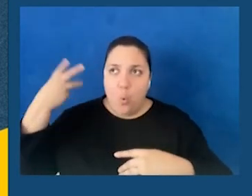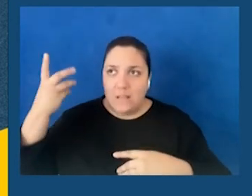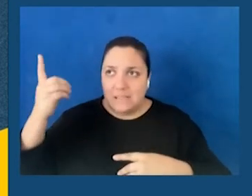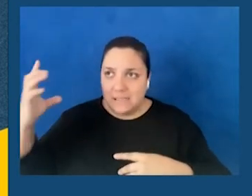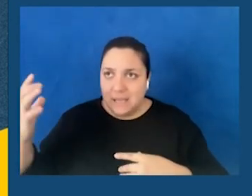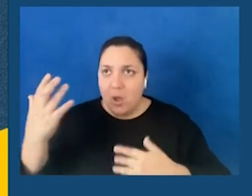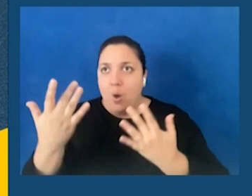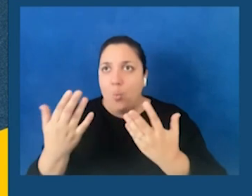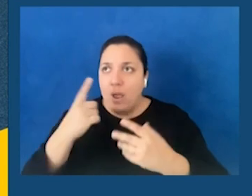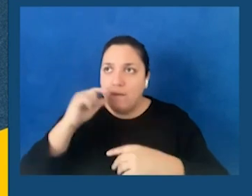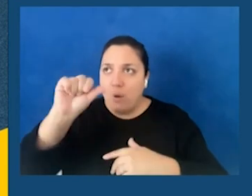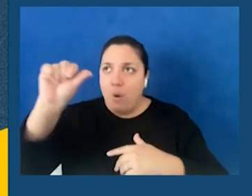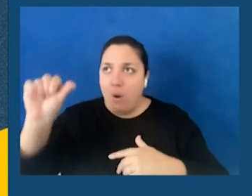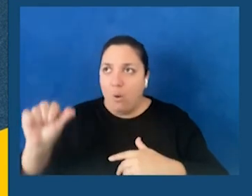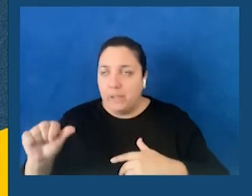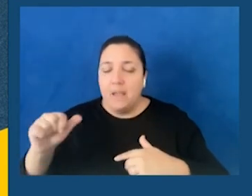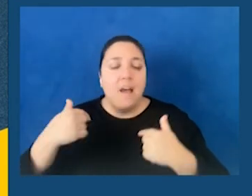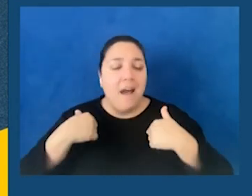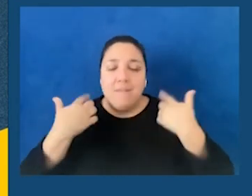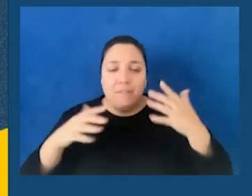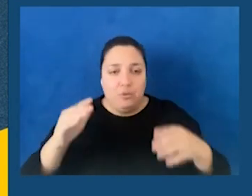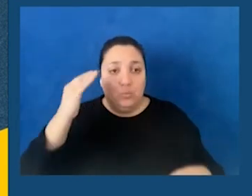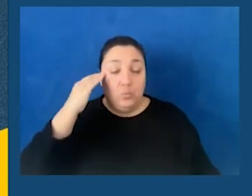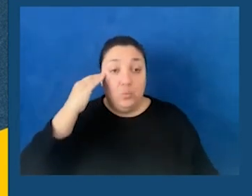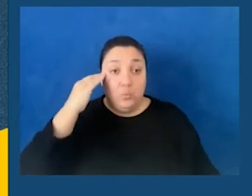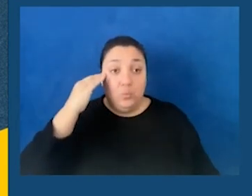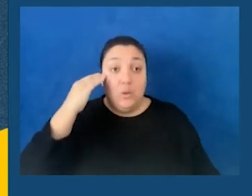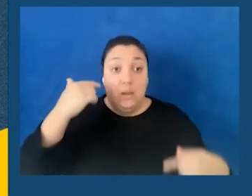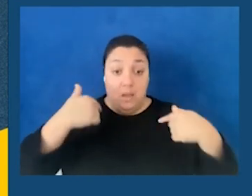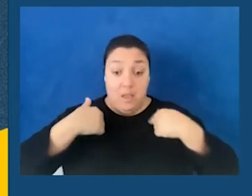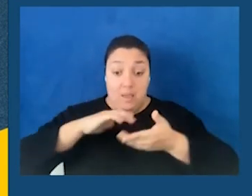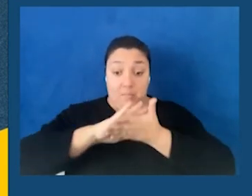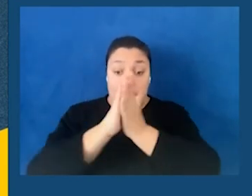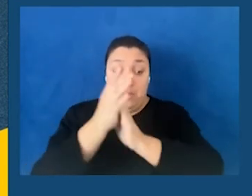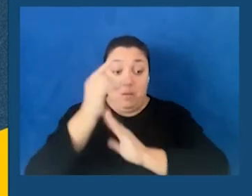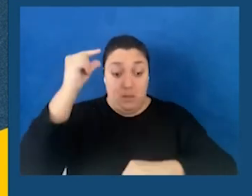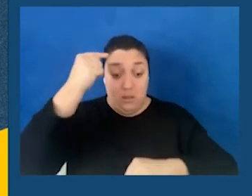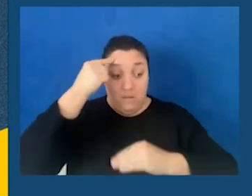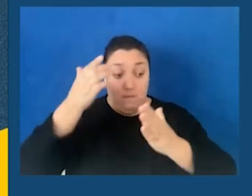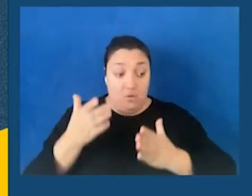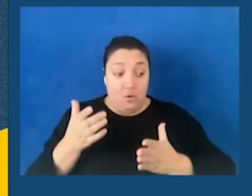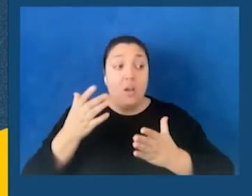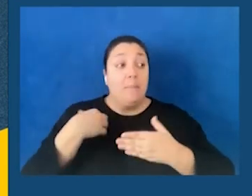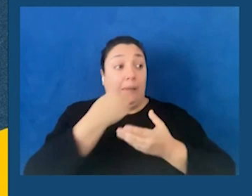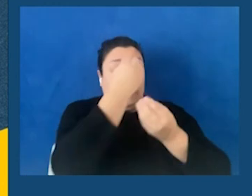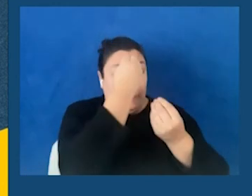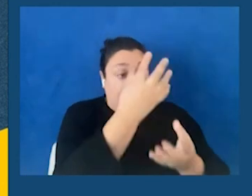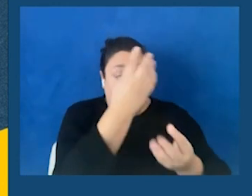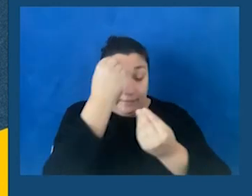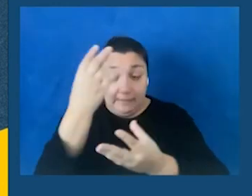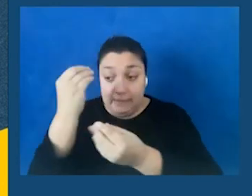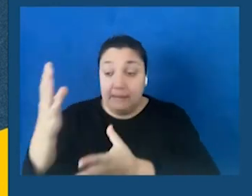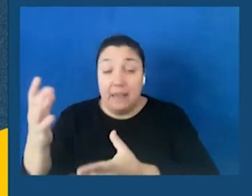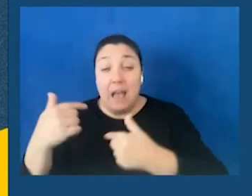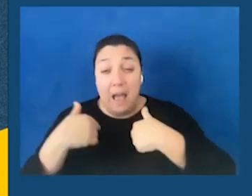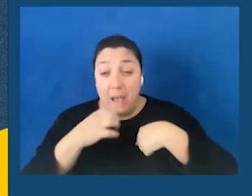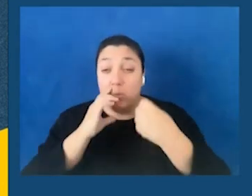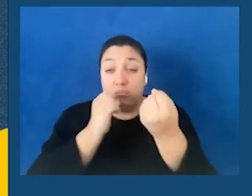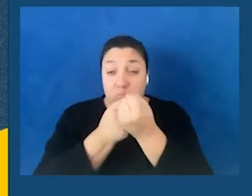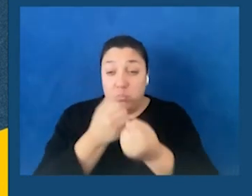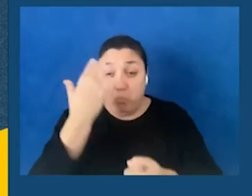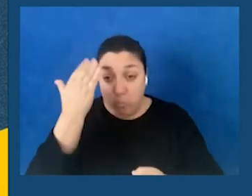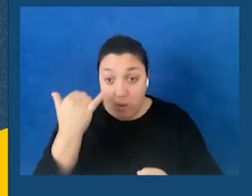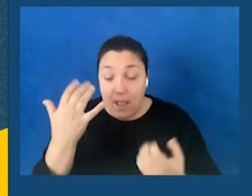governor that I was going to let localities know that we will be your best friends because we want our roads to be maintained. We want our bridges